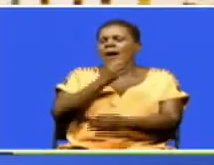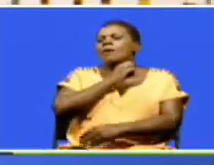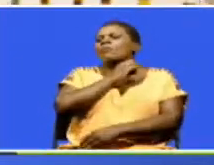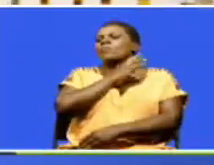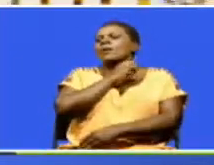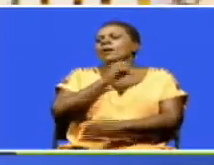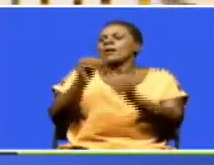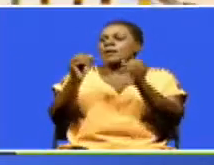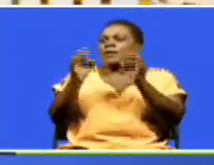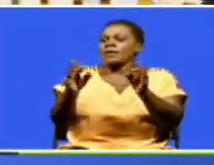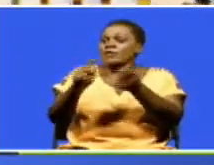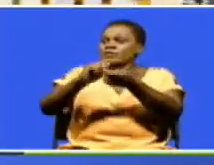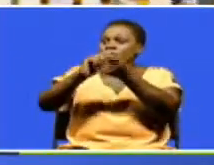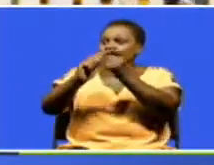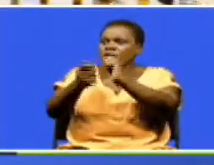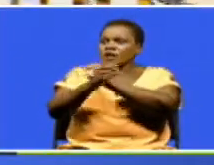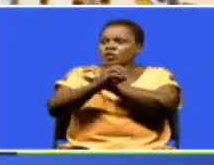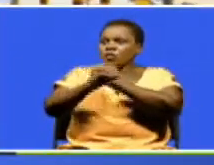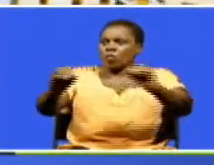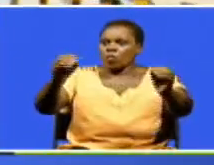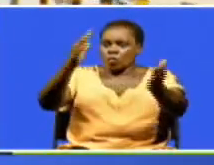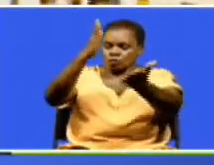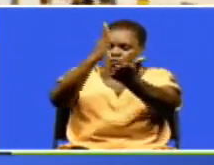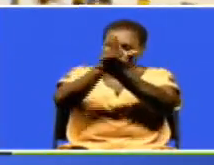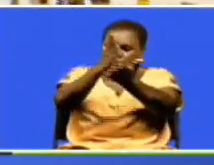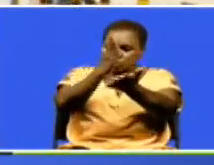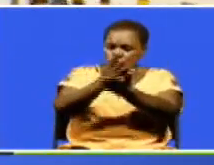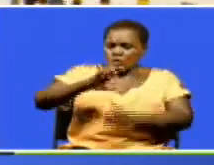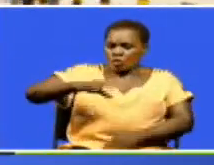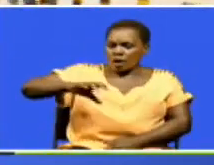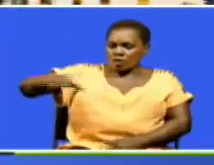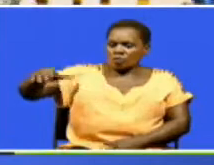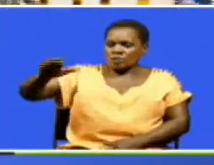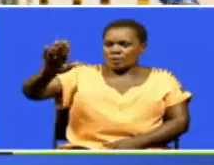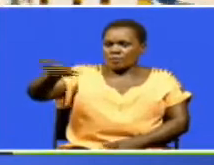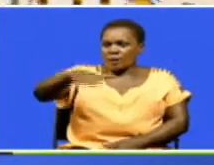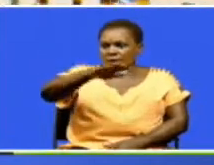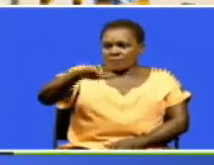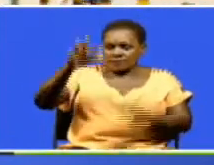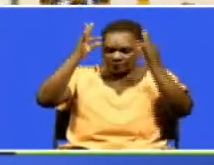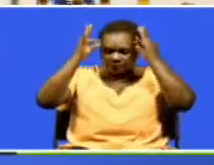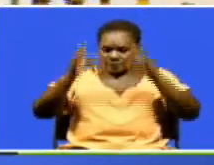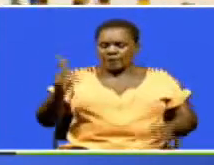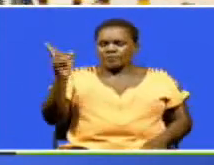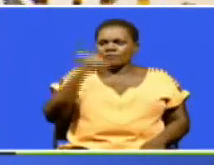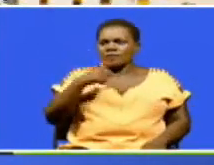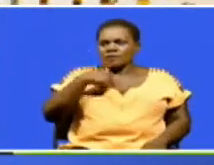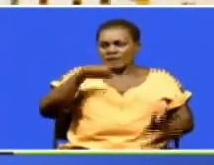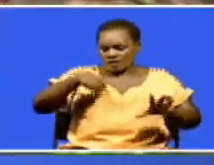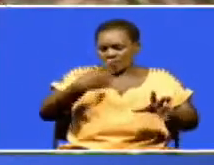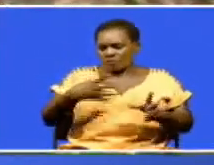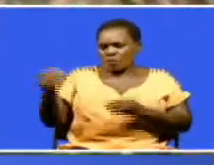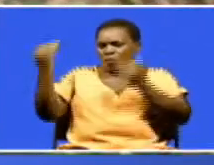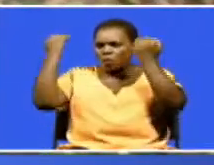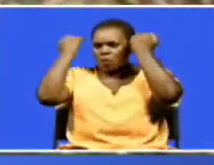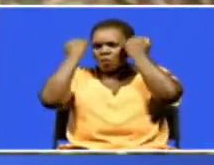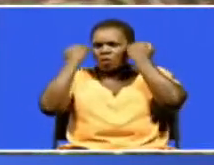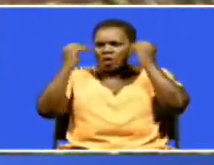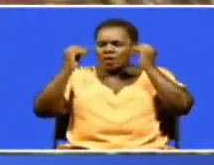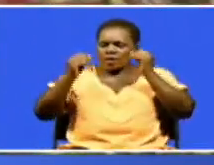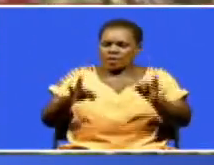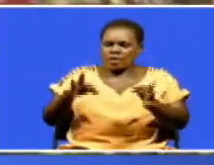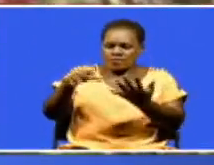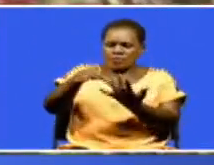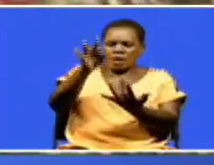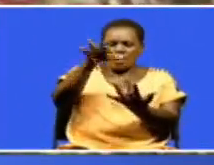legislators. If it is not amended, definitely the County Assembly's Forum has made a decision. We shall be going to court. If you